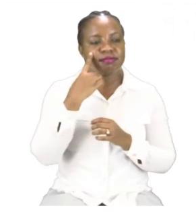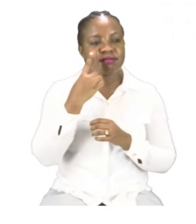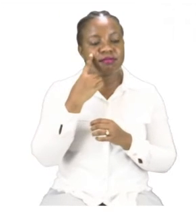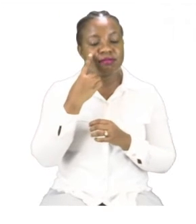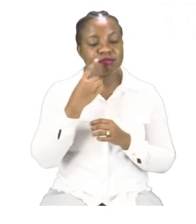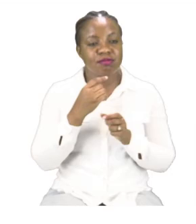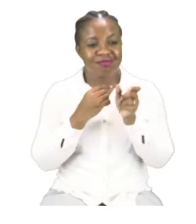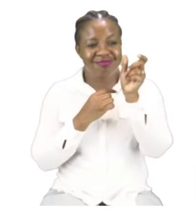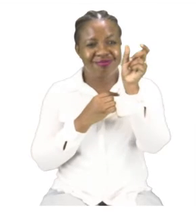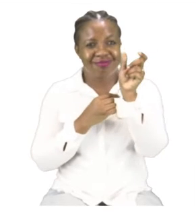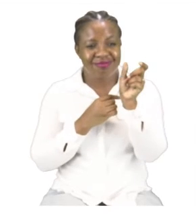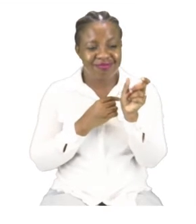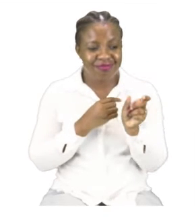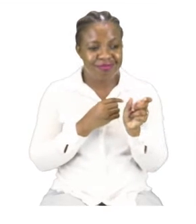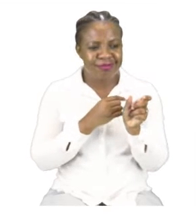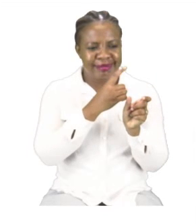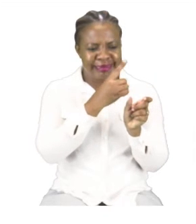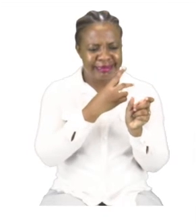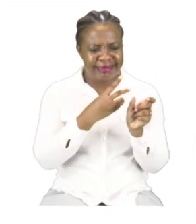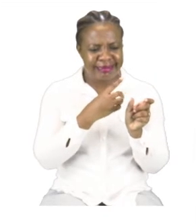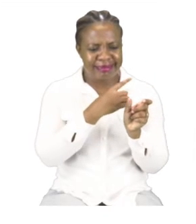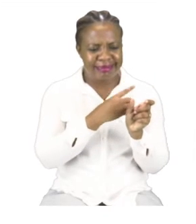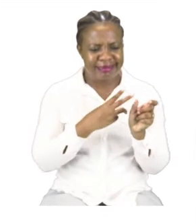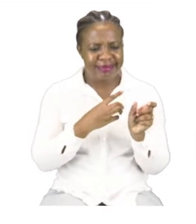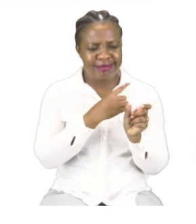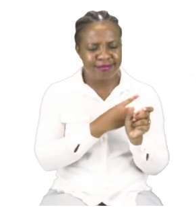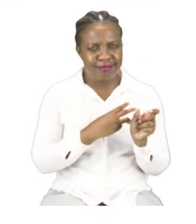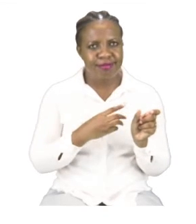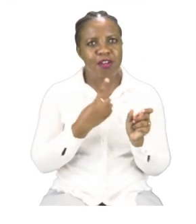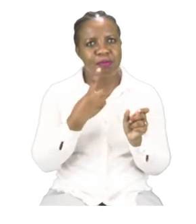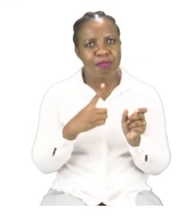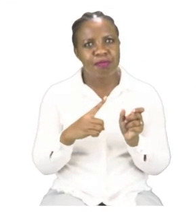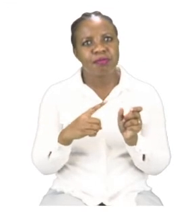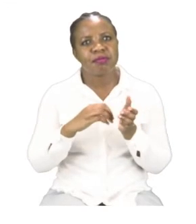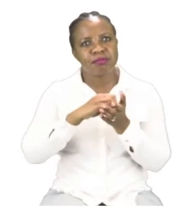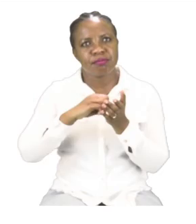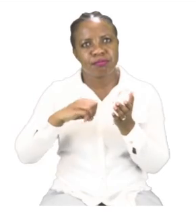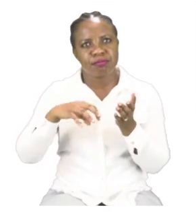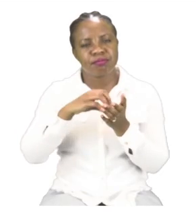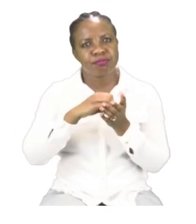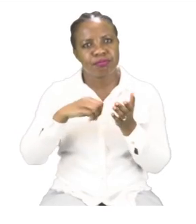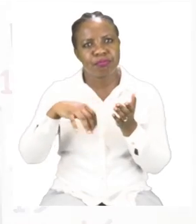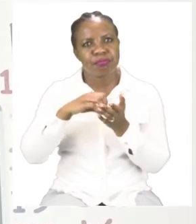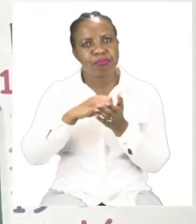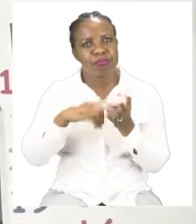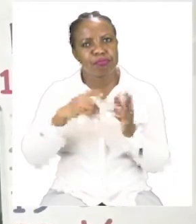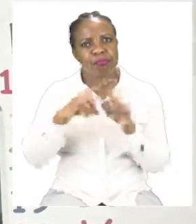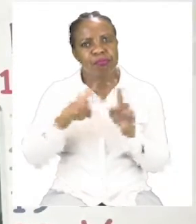subtracting. I am going to do one for you, the first one that we can see. Let's take a